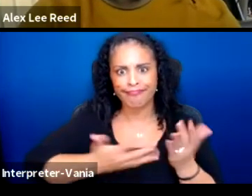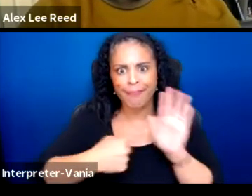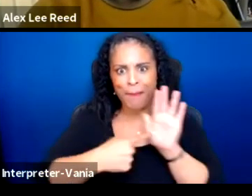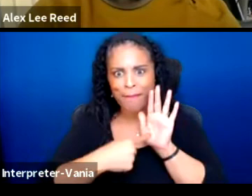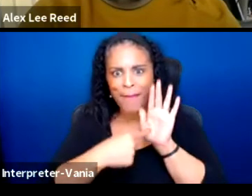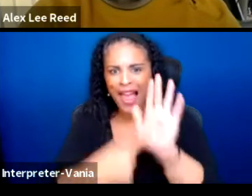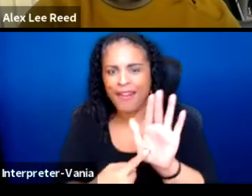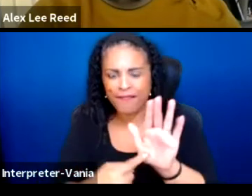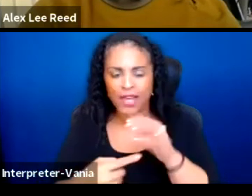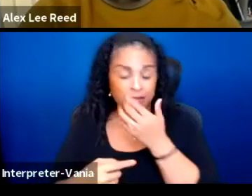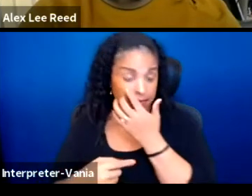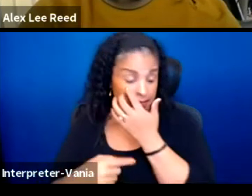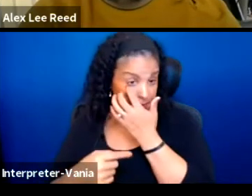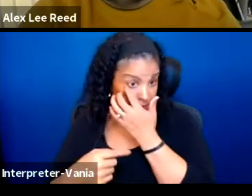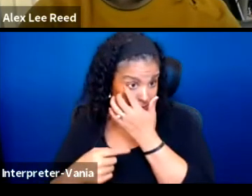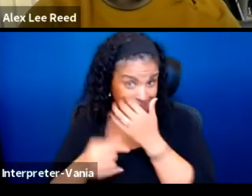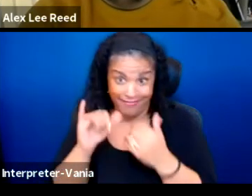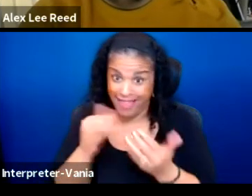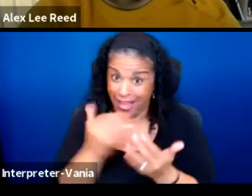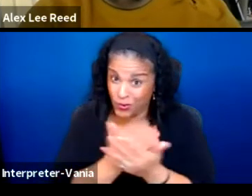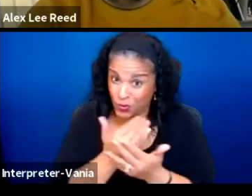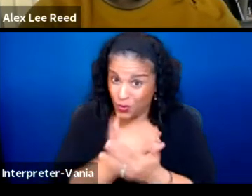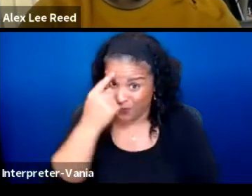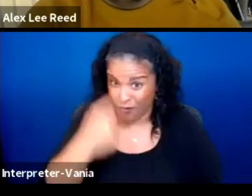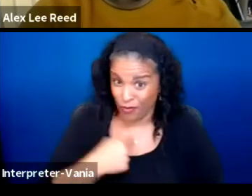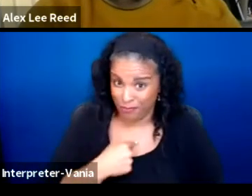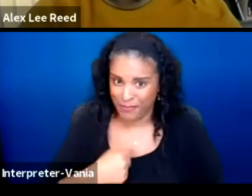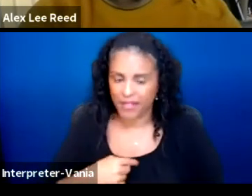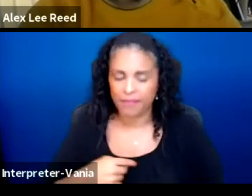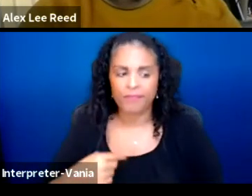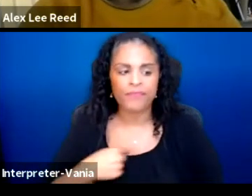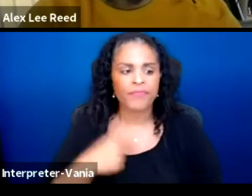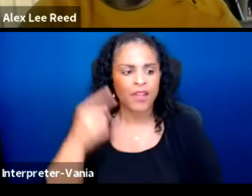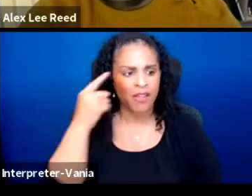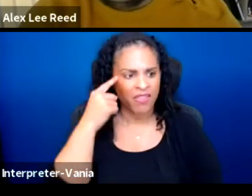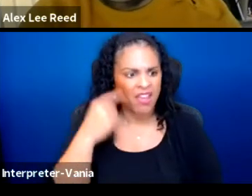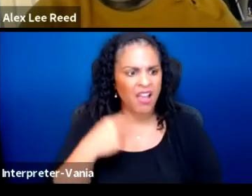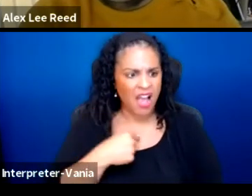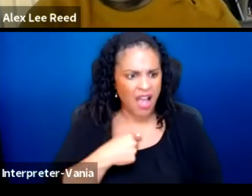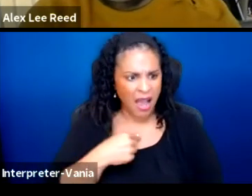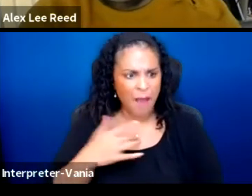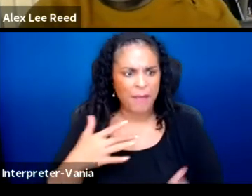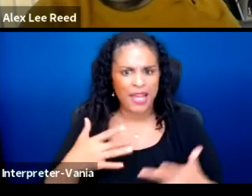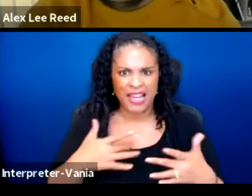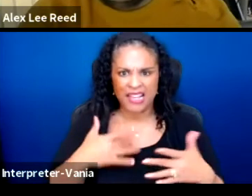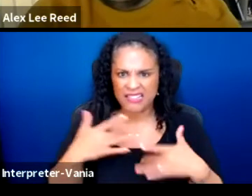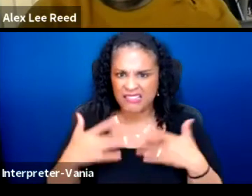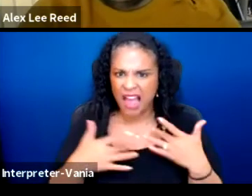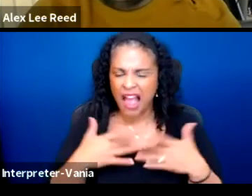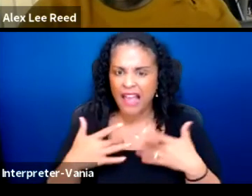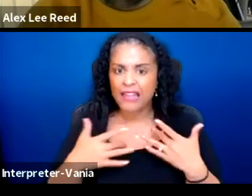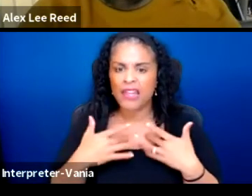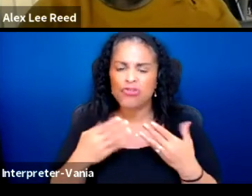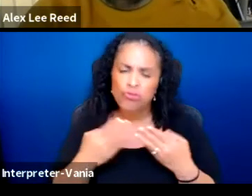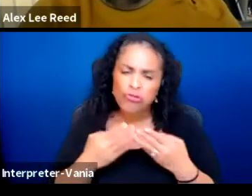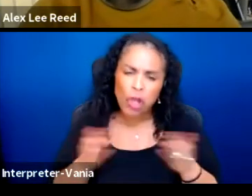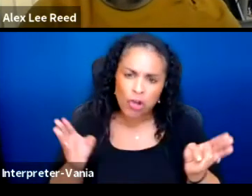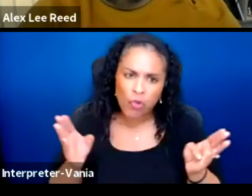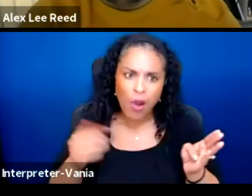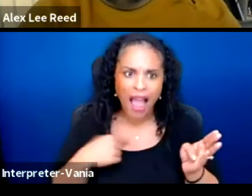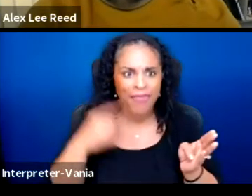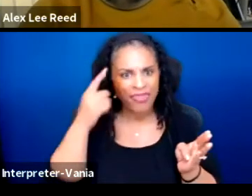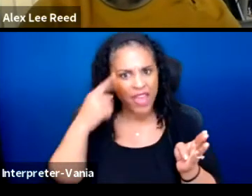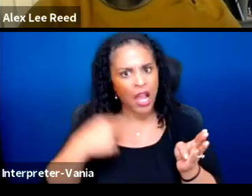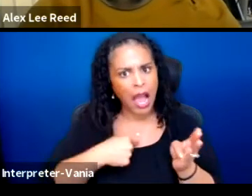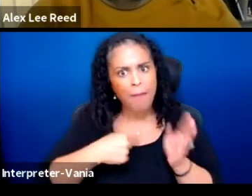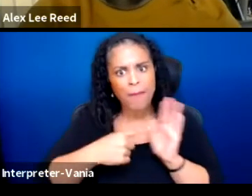is kind of new for me, and I think I'm excited about that in general, is that I think I'm manifesting